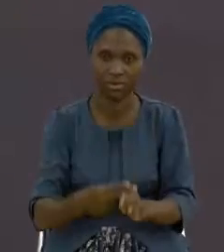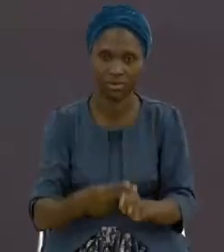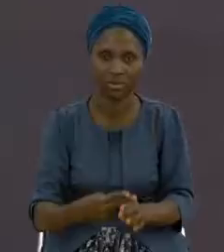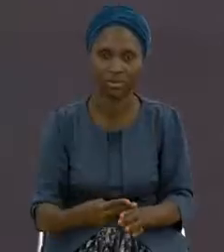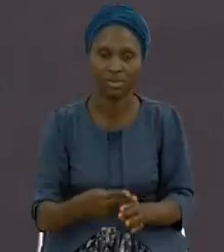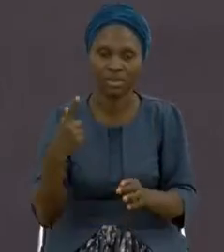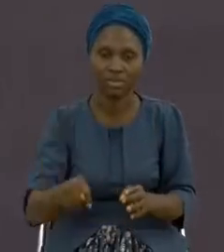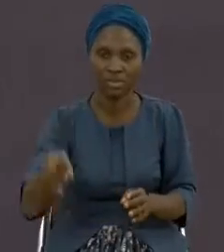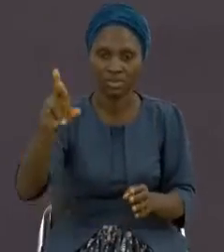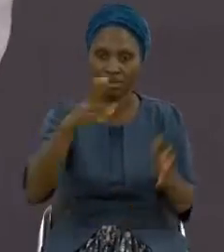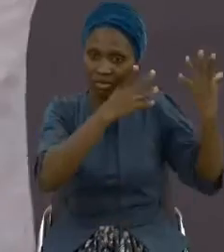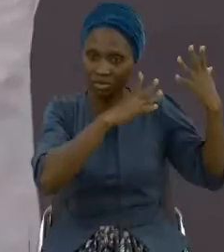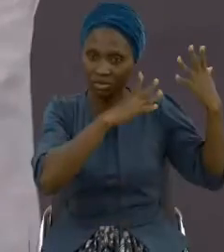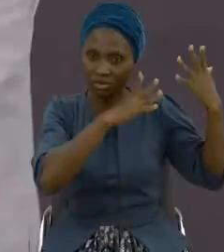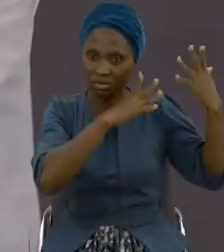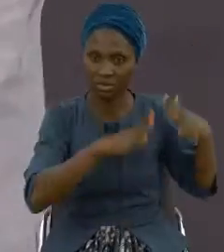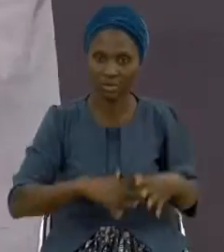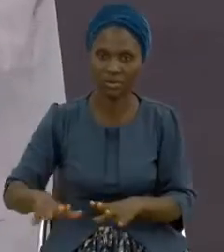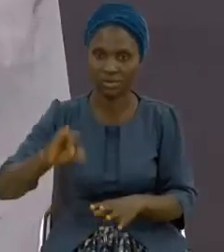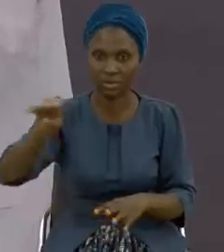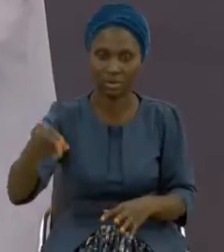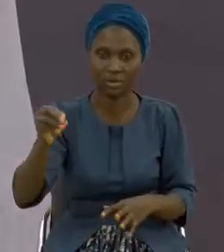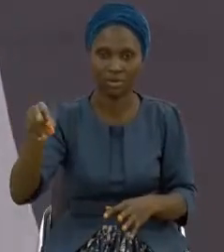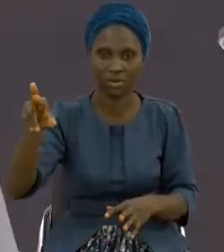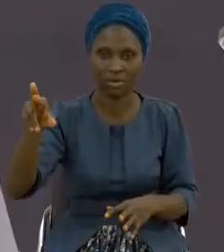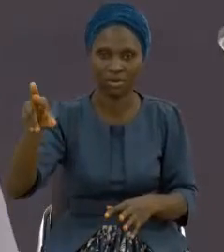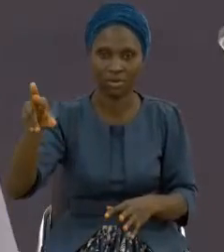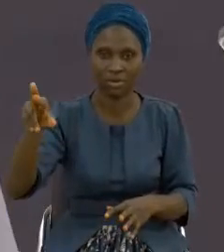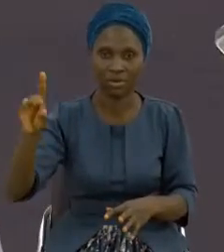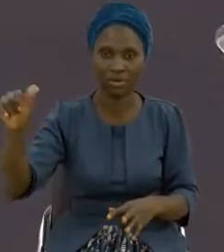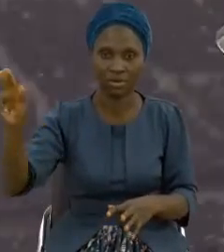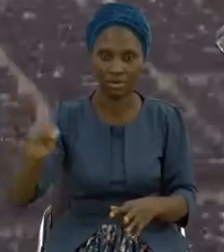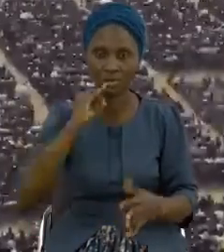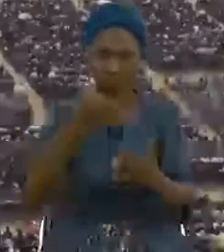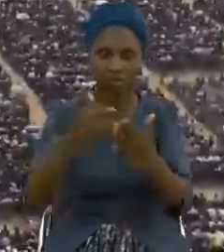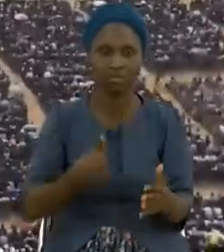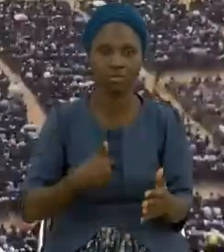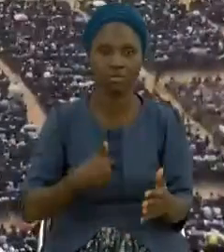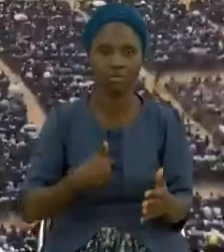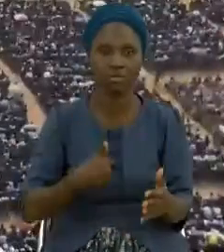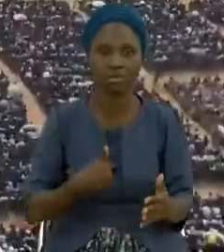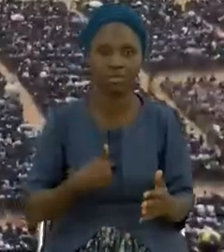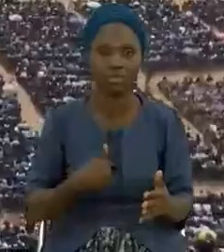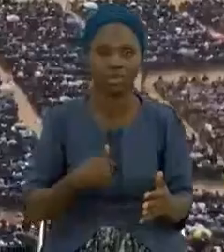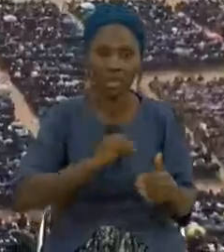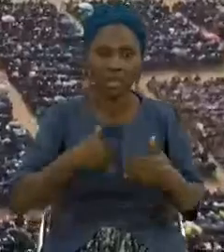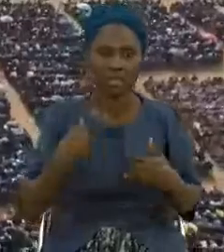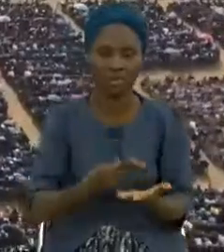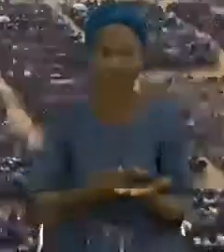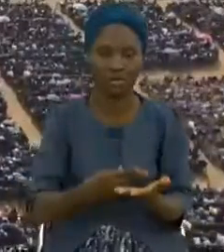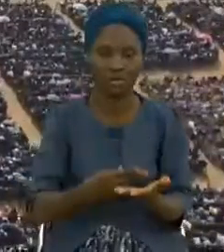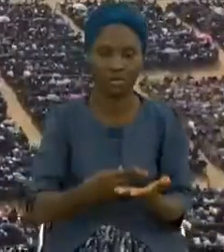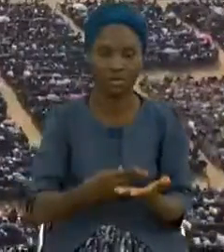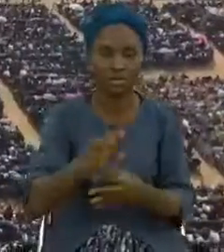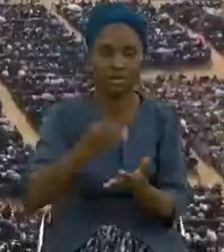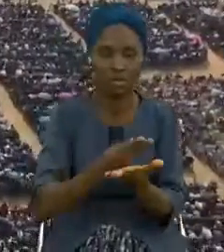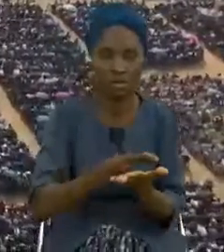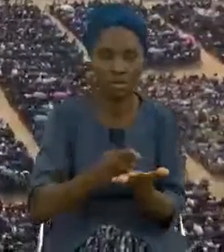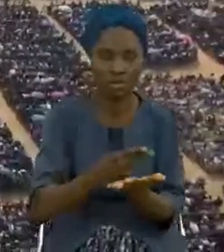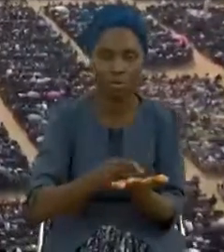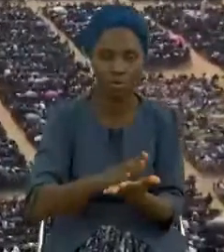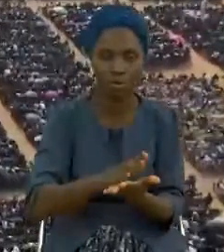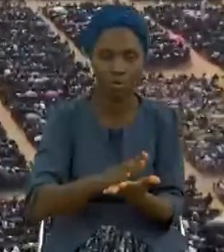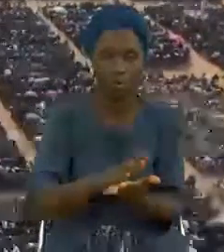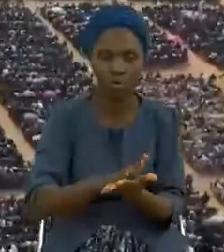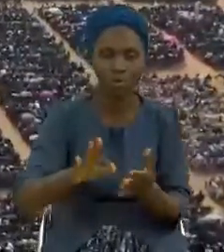Holy Ghost power and stand by that bank of River Jordan. That River Jordan will